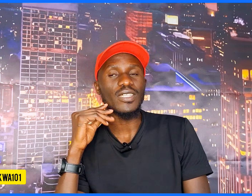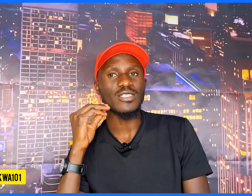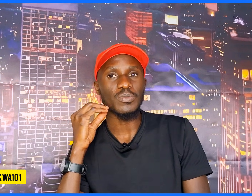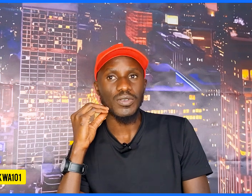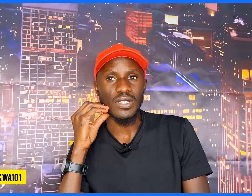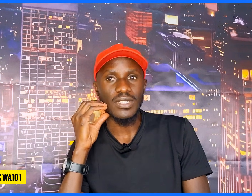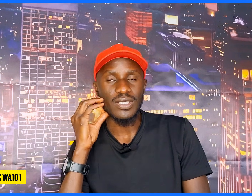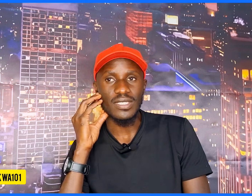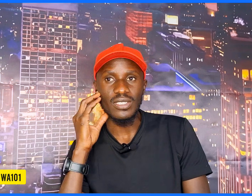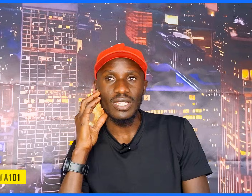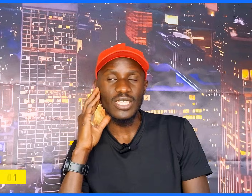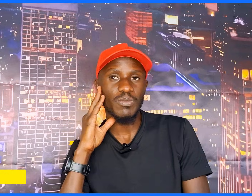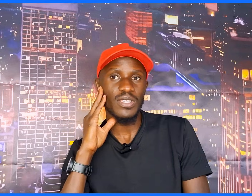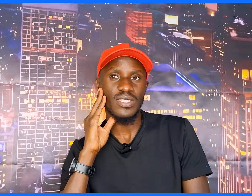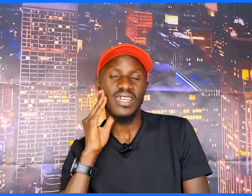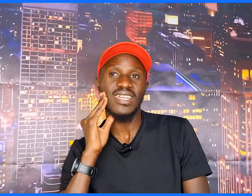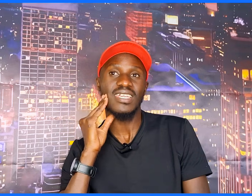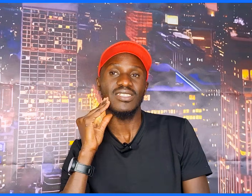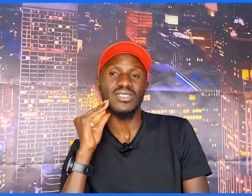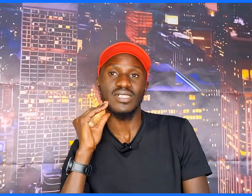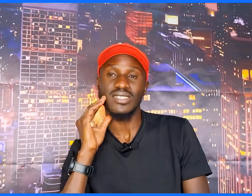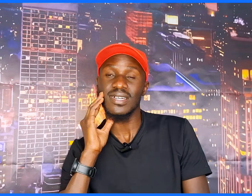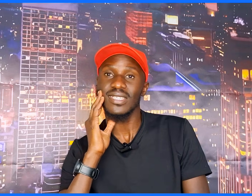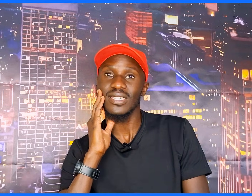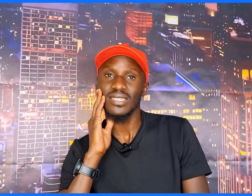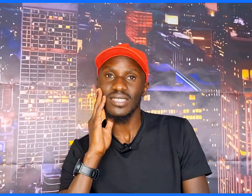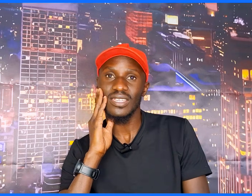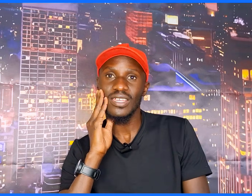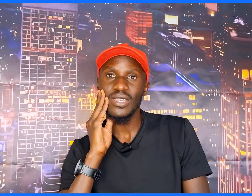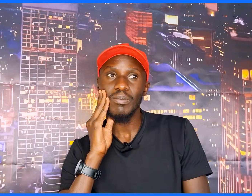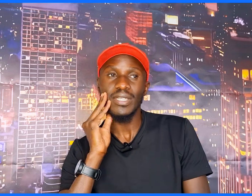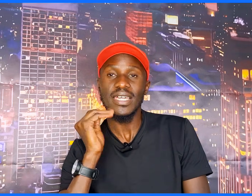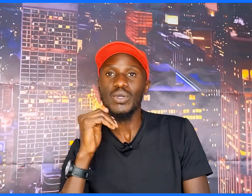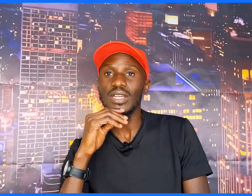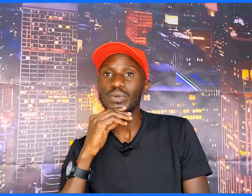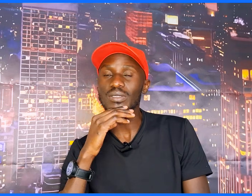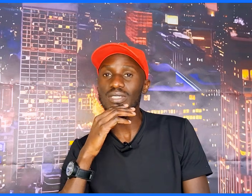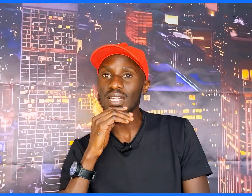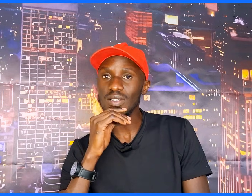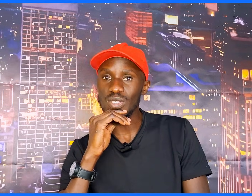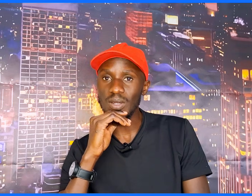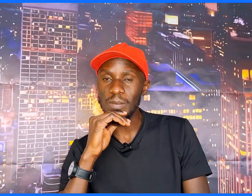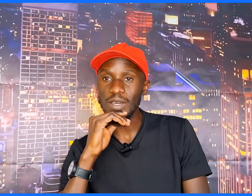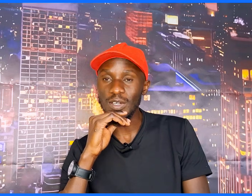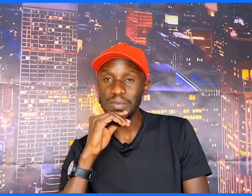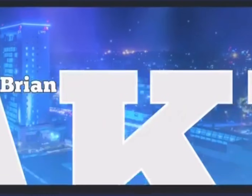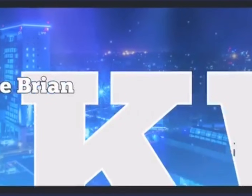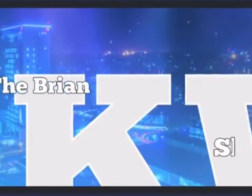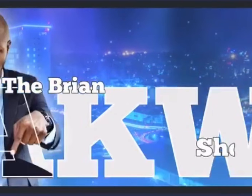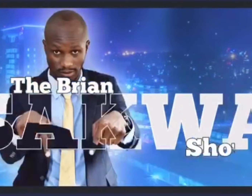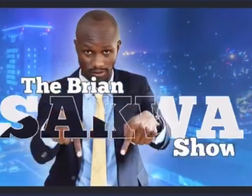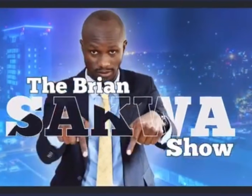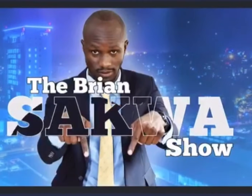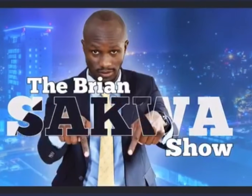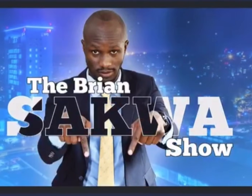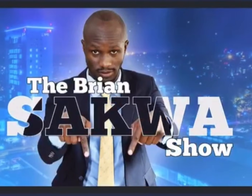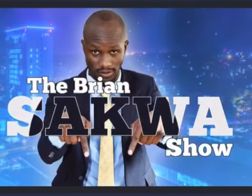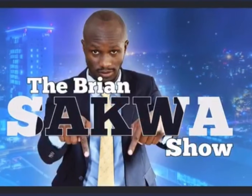this. I find it to be really ridiculous, bizarre, and still tacky. But yeah, we can't wait to see how it's going to pan out.